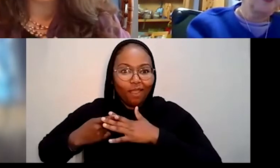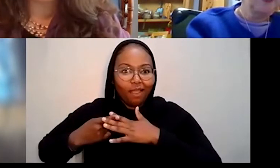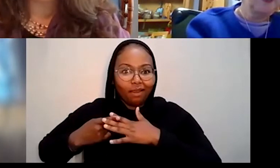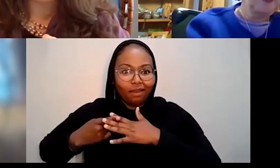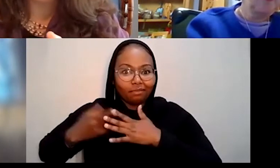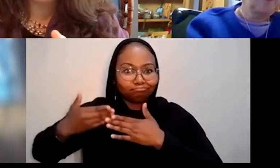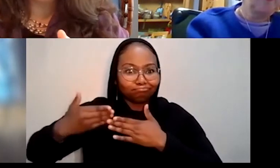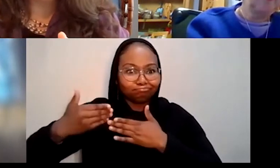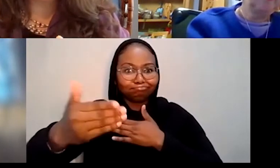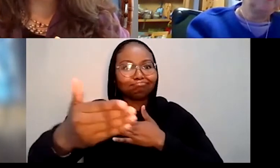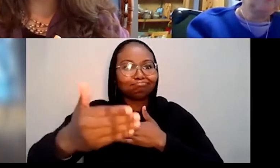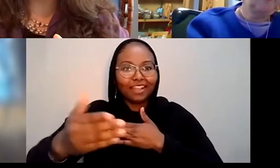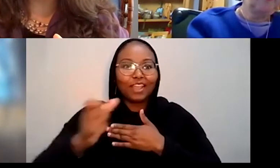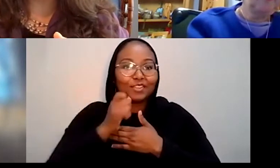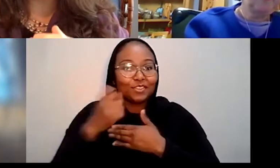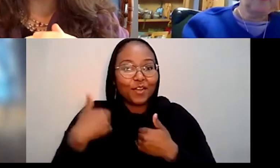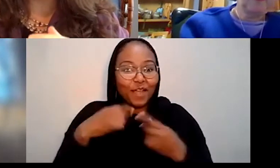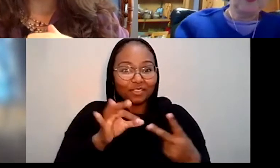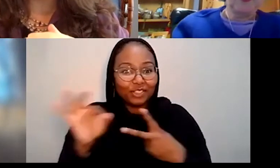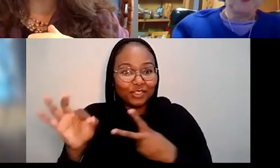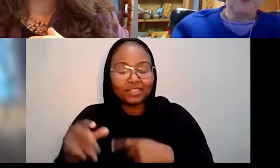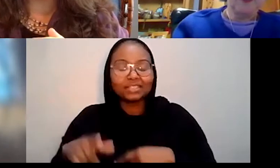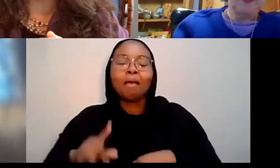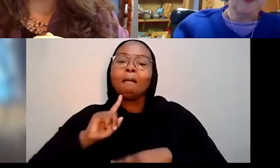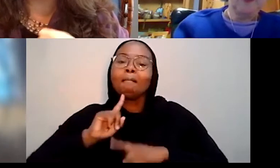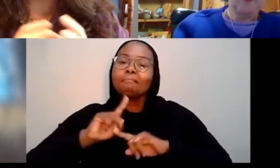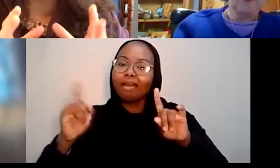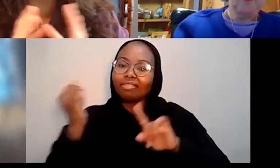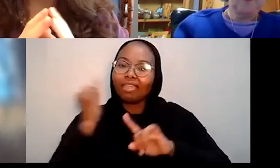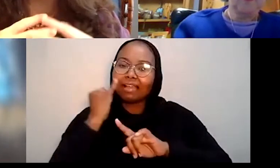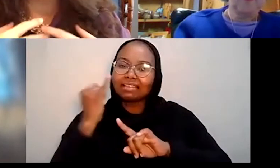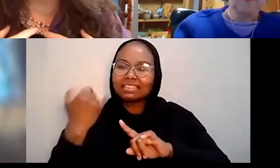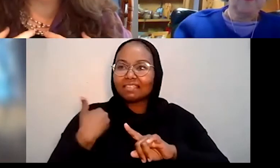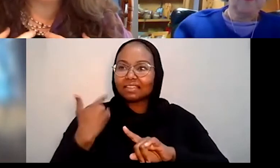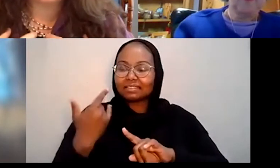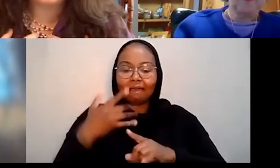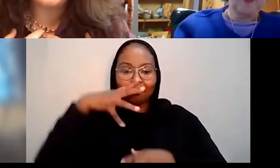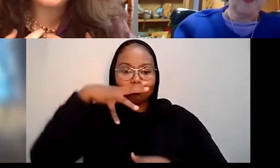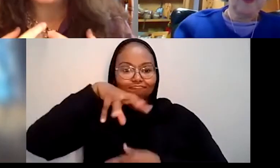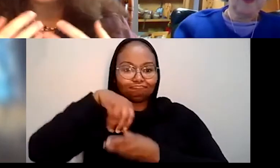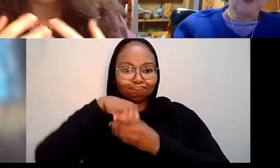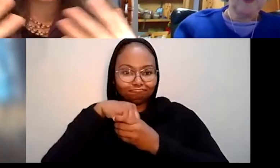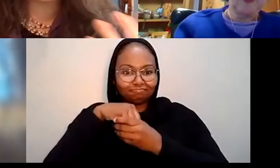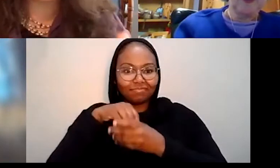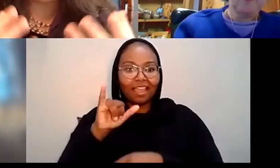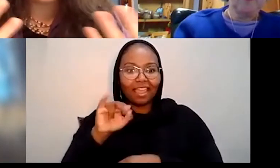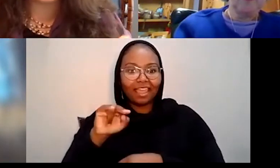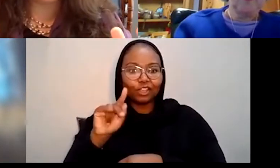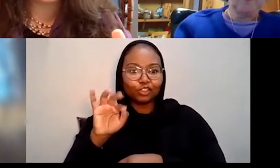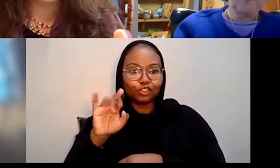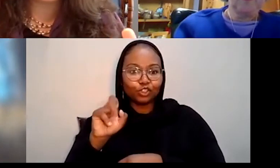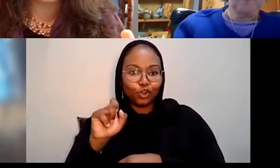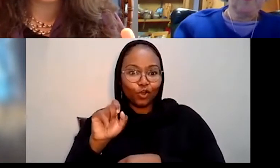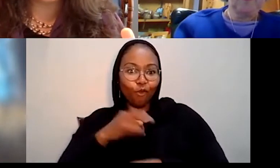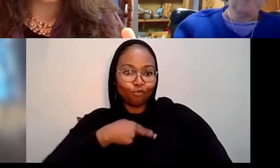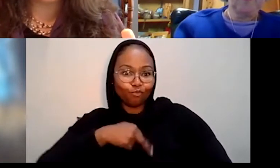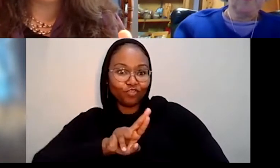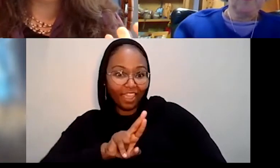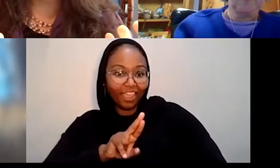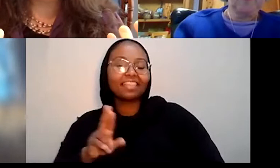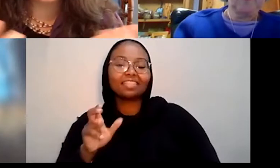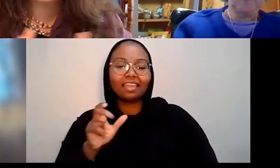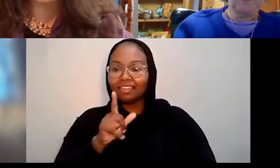choice in any of that. But the idea is that interfaith, like I said, interfaith is in my DNA, obviously, with all these. And my